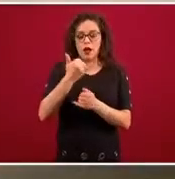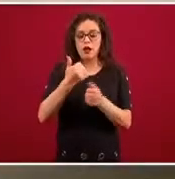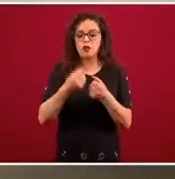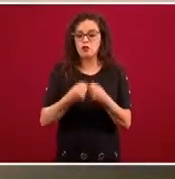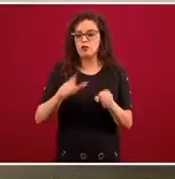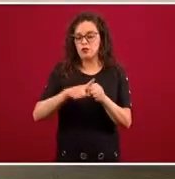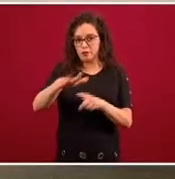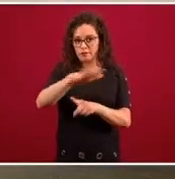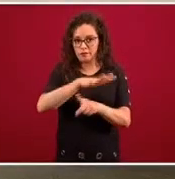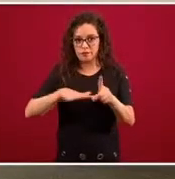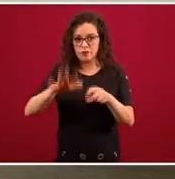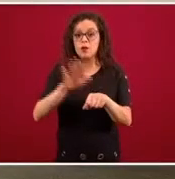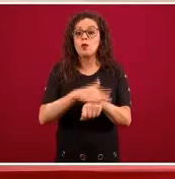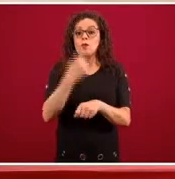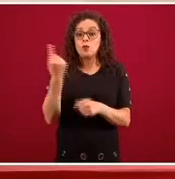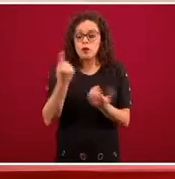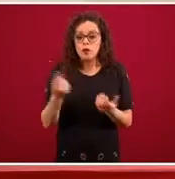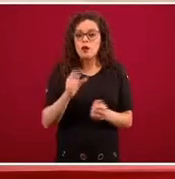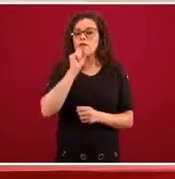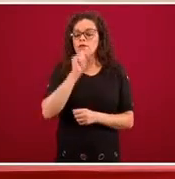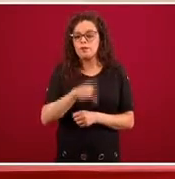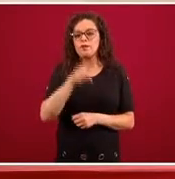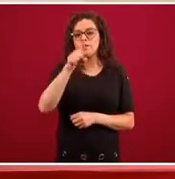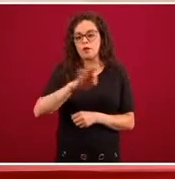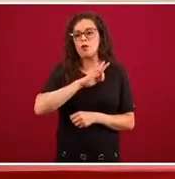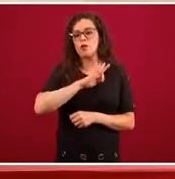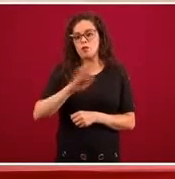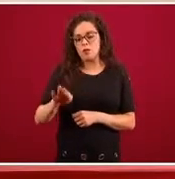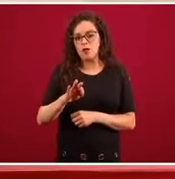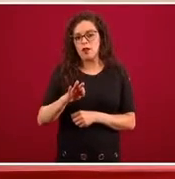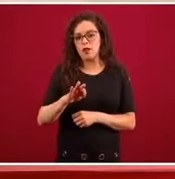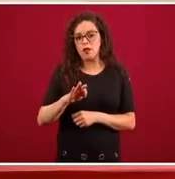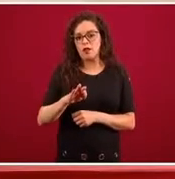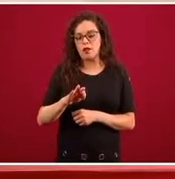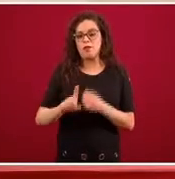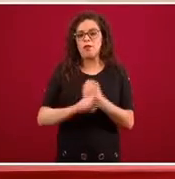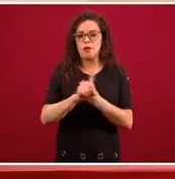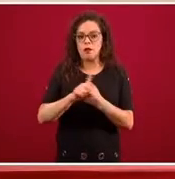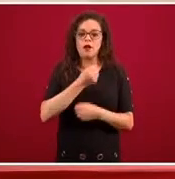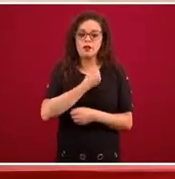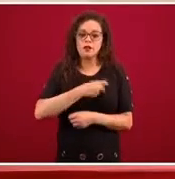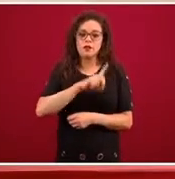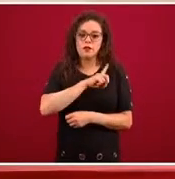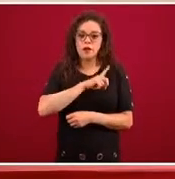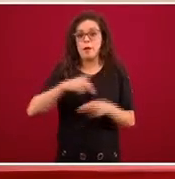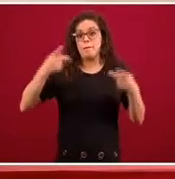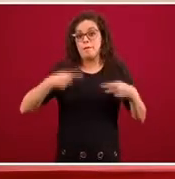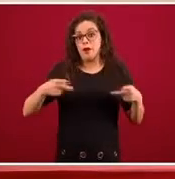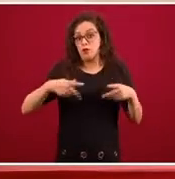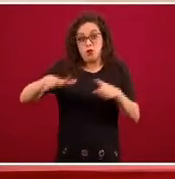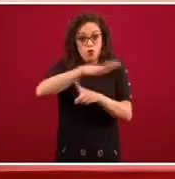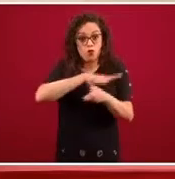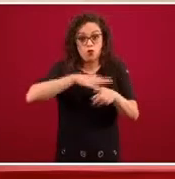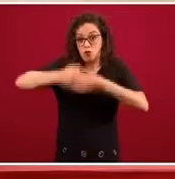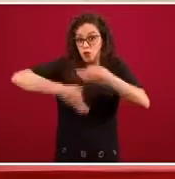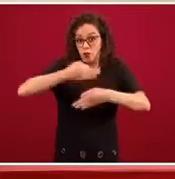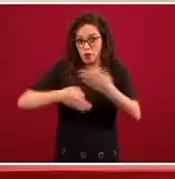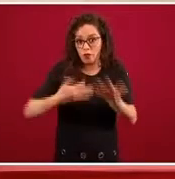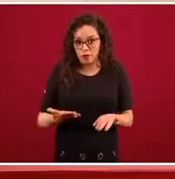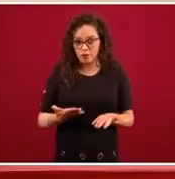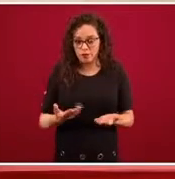economic situation and the economic health of the population, because this also has a repercussion on people's